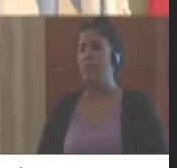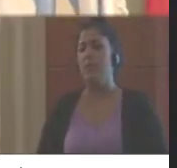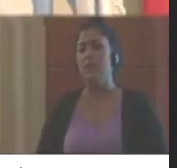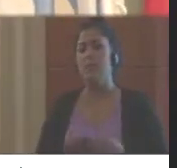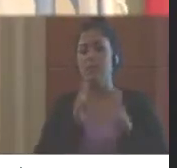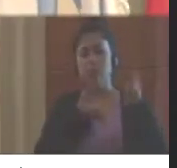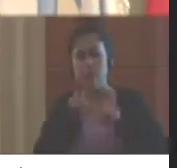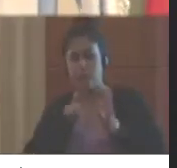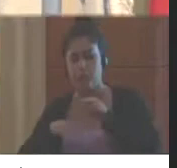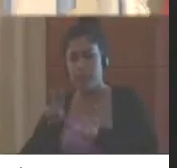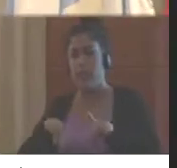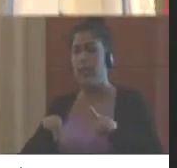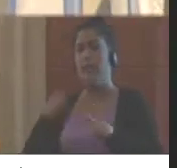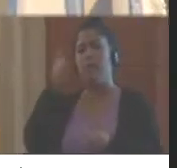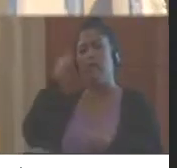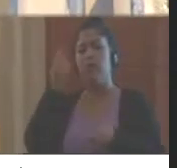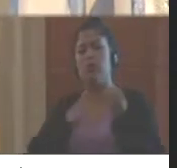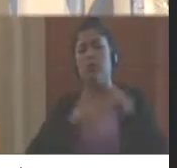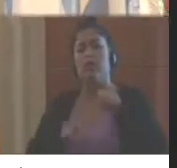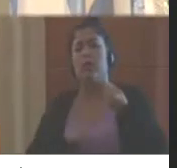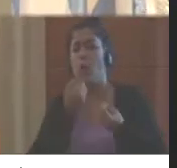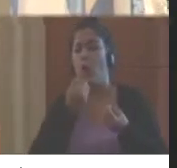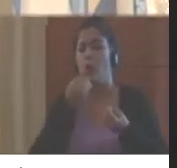taken into consideration for